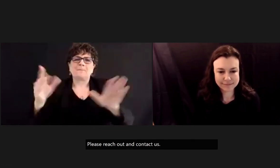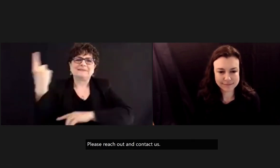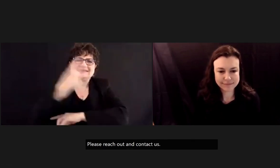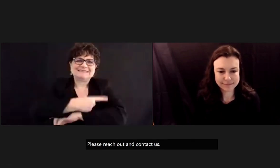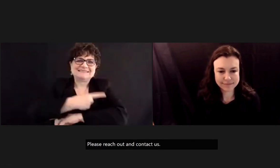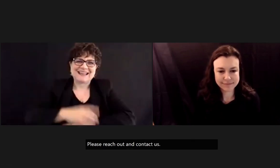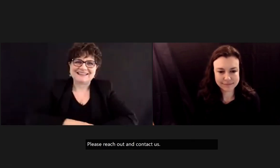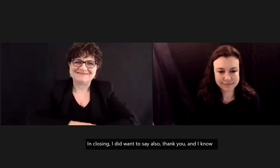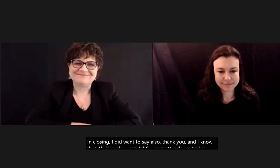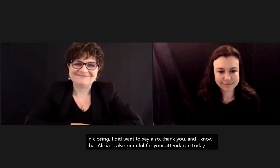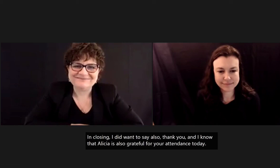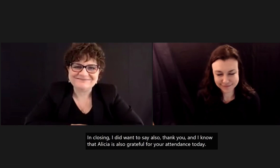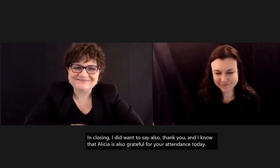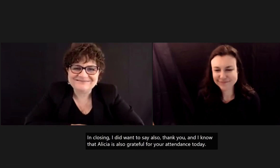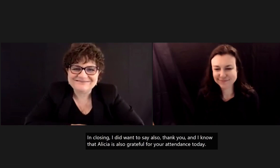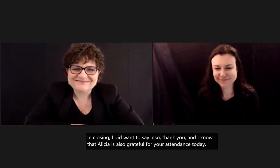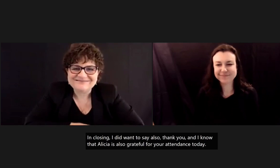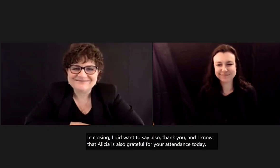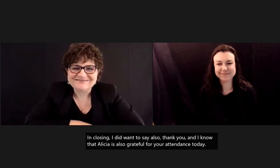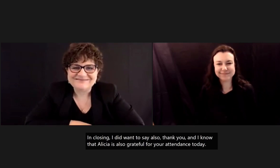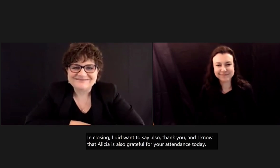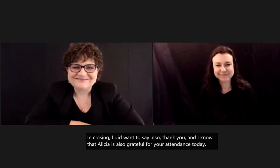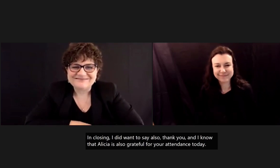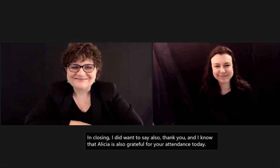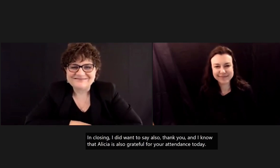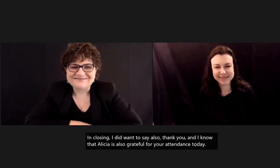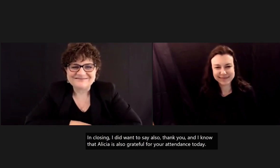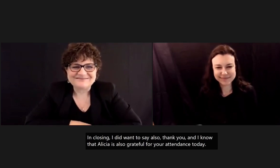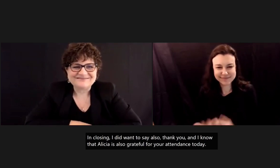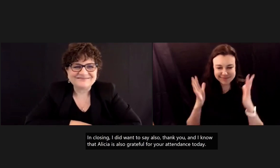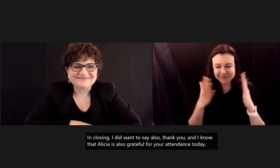so please reach out to us anytime. And we hope you have a